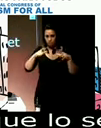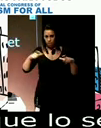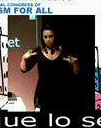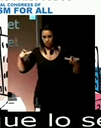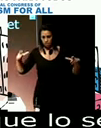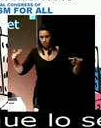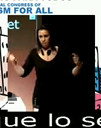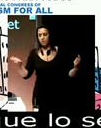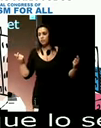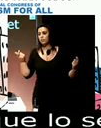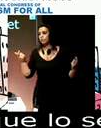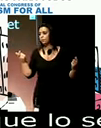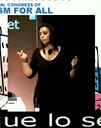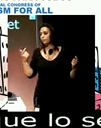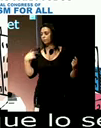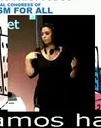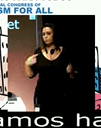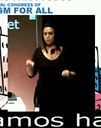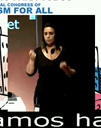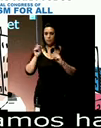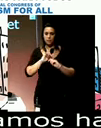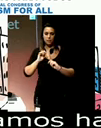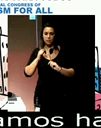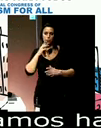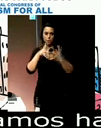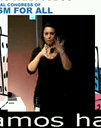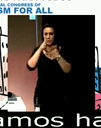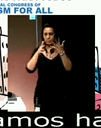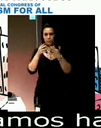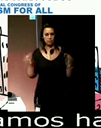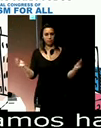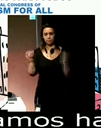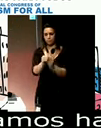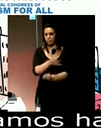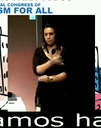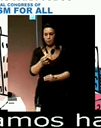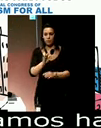So because we need to make it wider, then